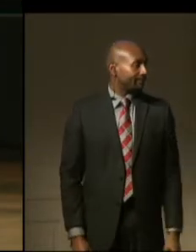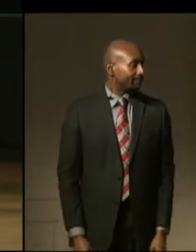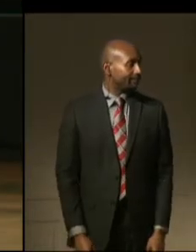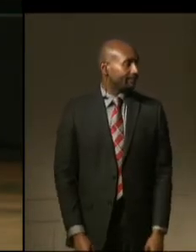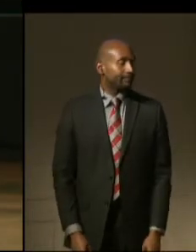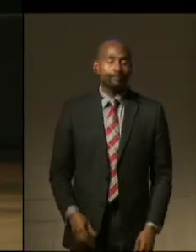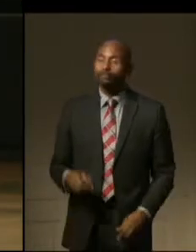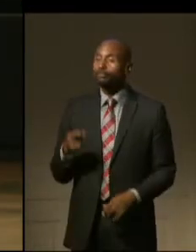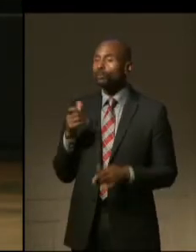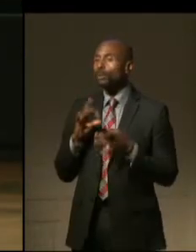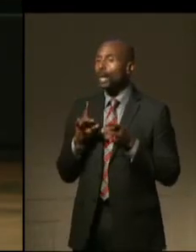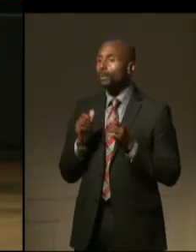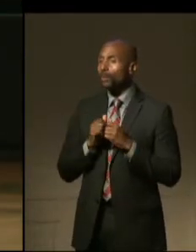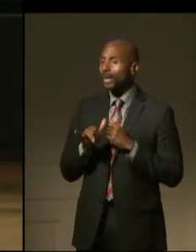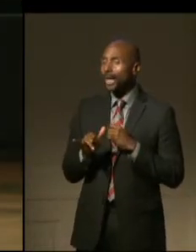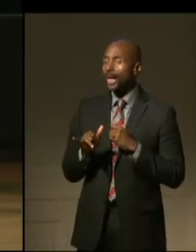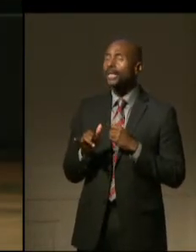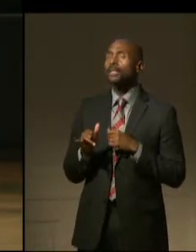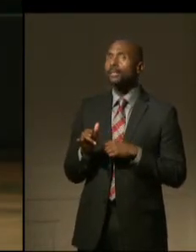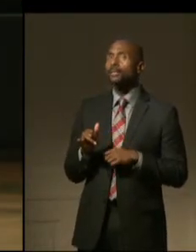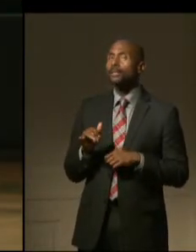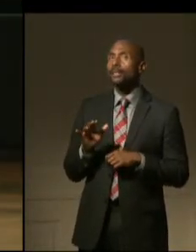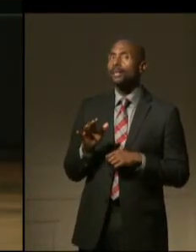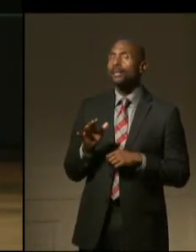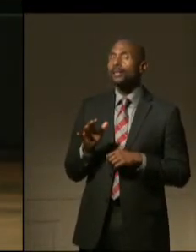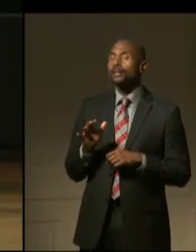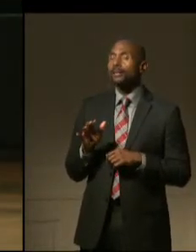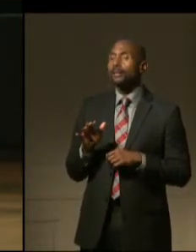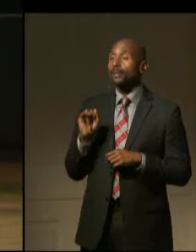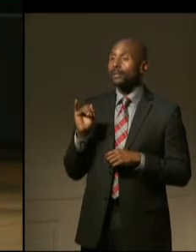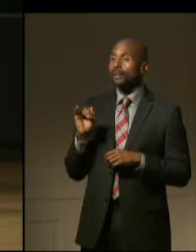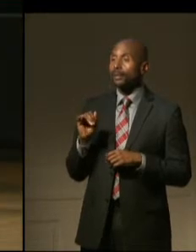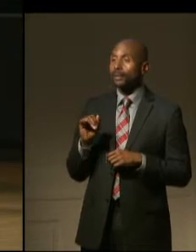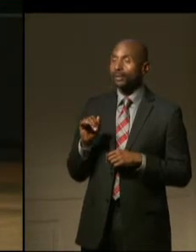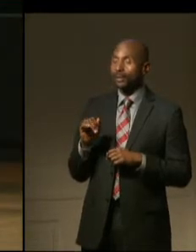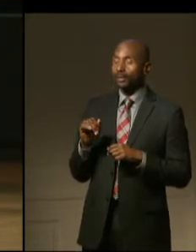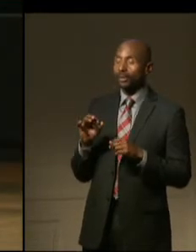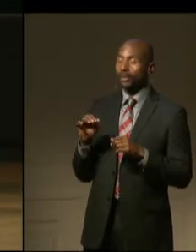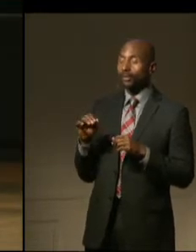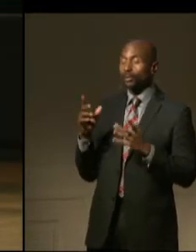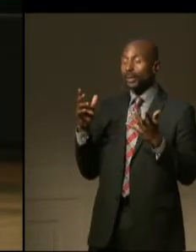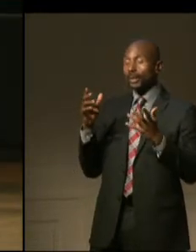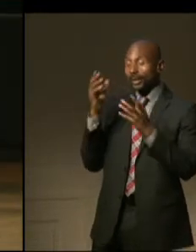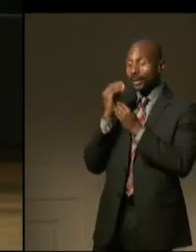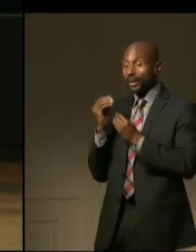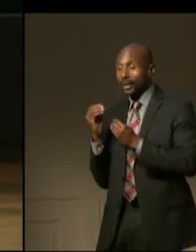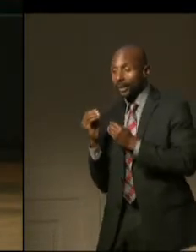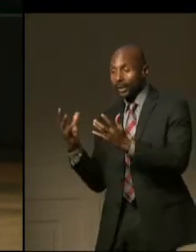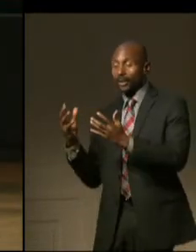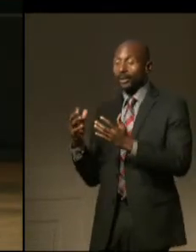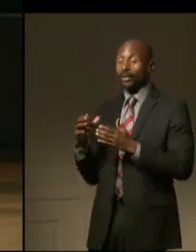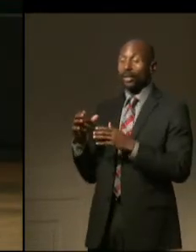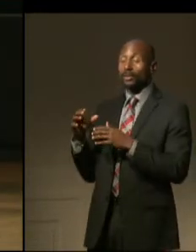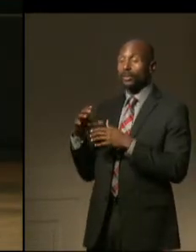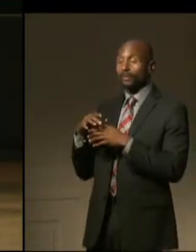Just a little comment on that, with it being a form of storytelling. With this being such a new medium, all